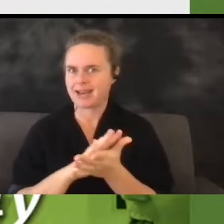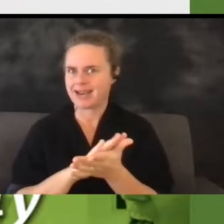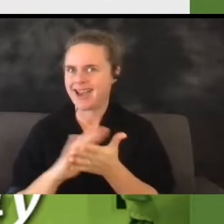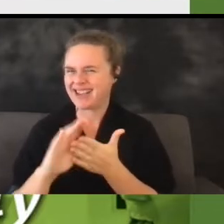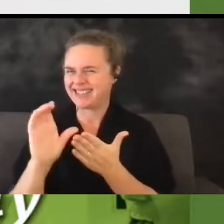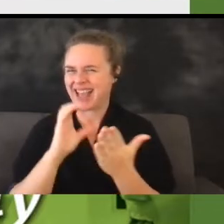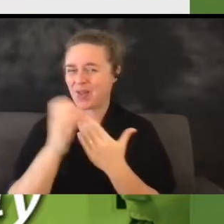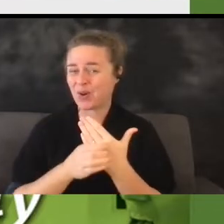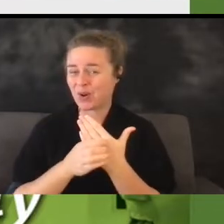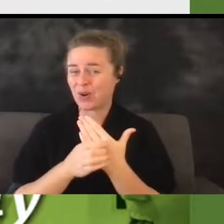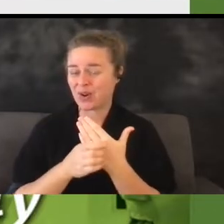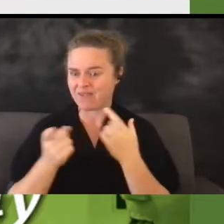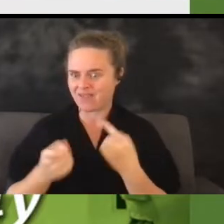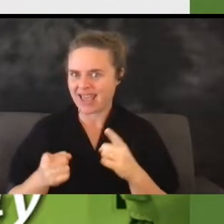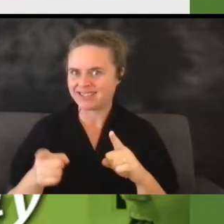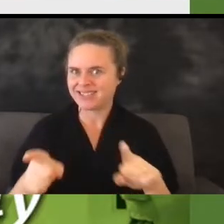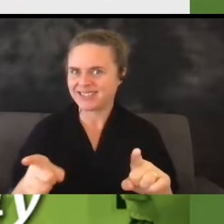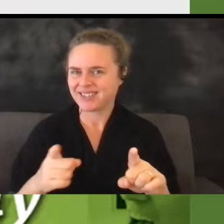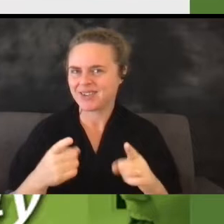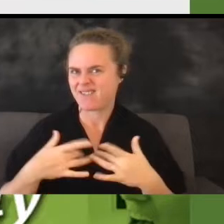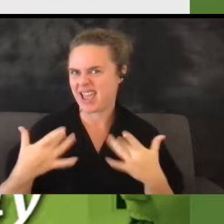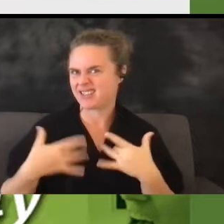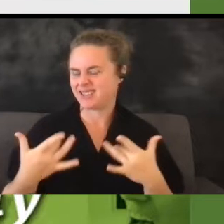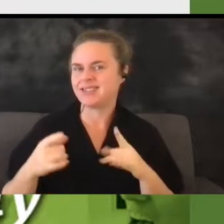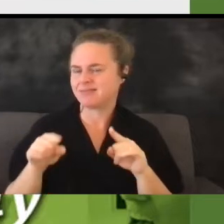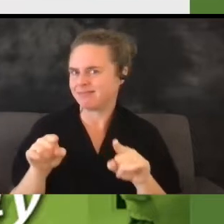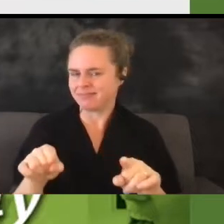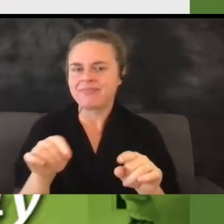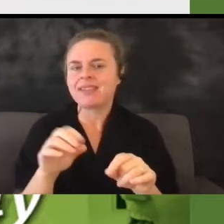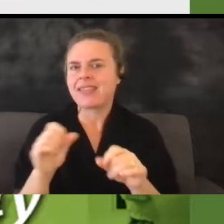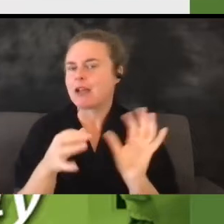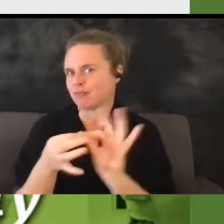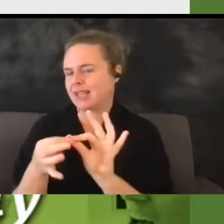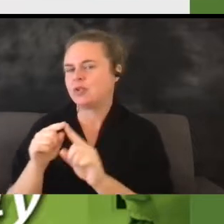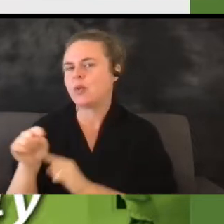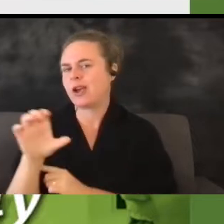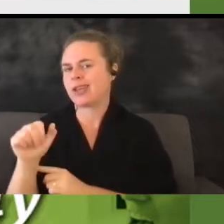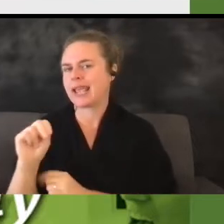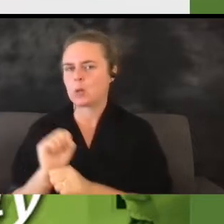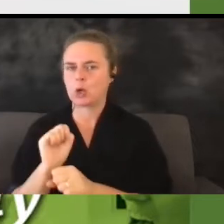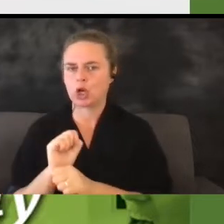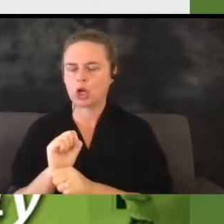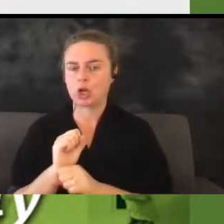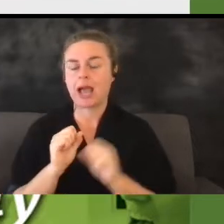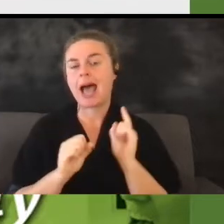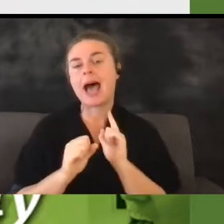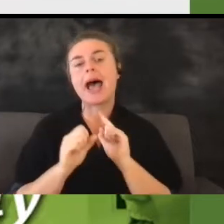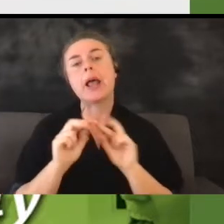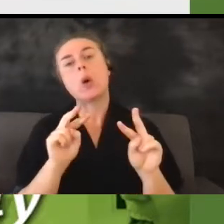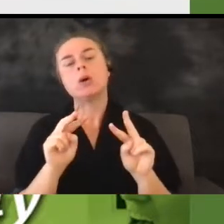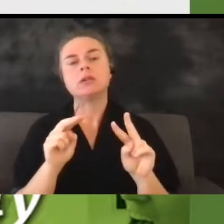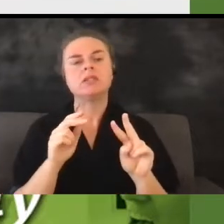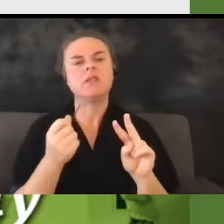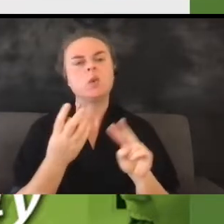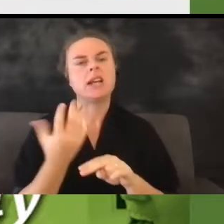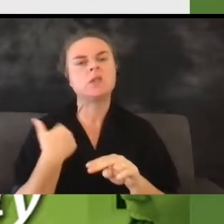events that are relevant to their CAN work. I went on the other day and they listed,